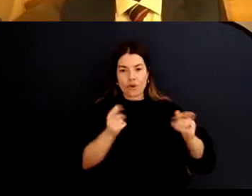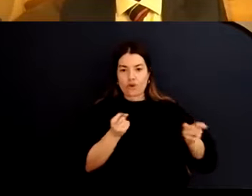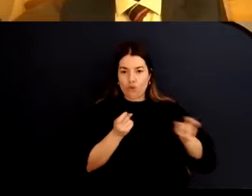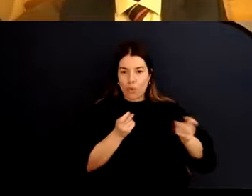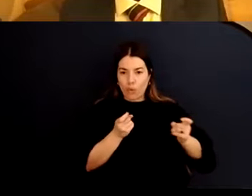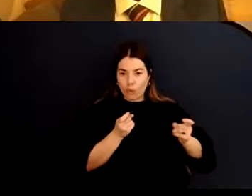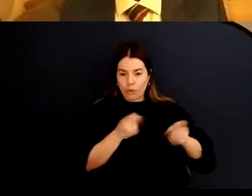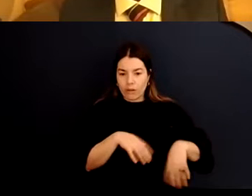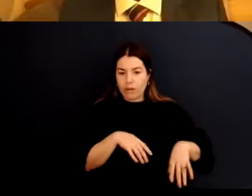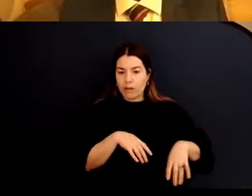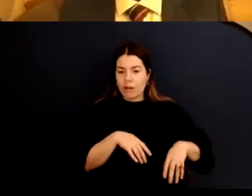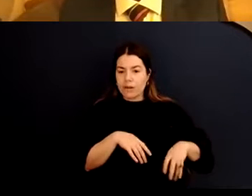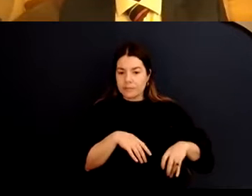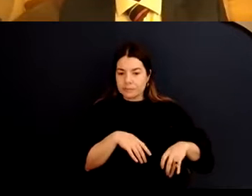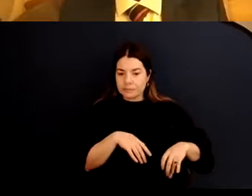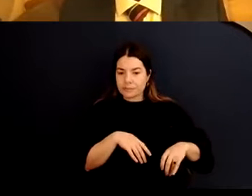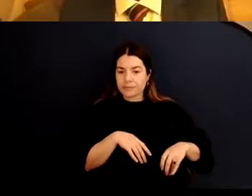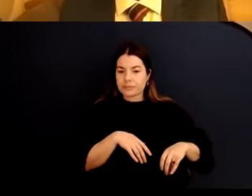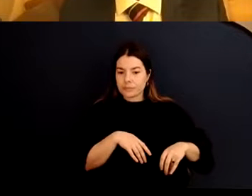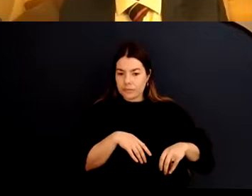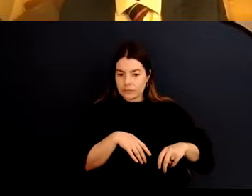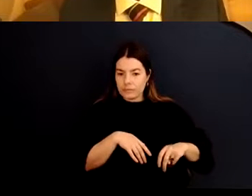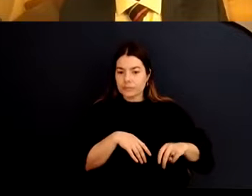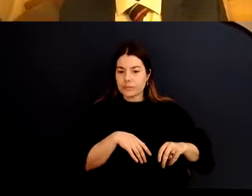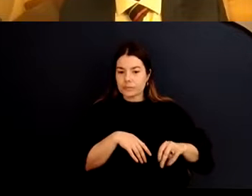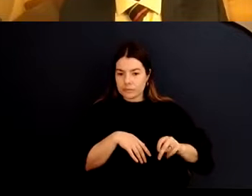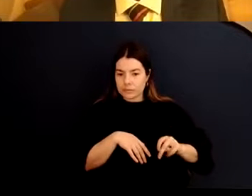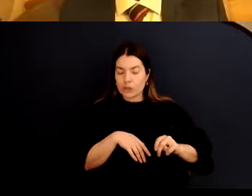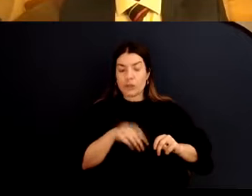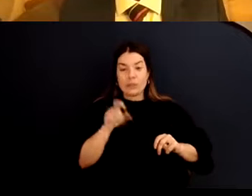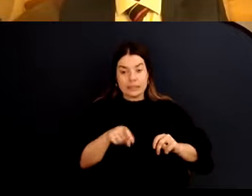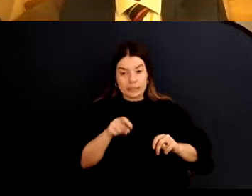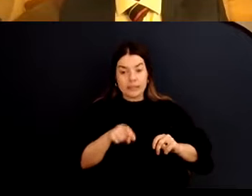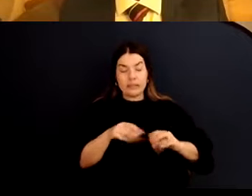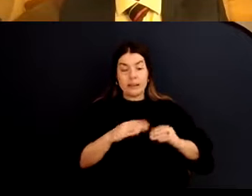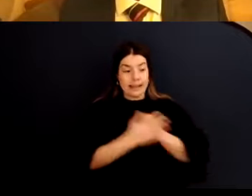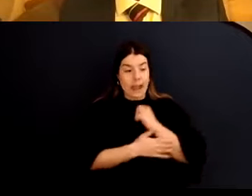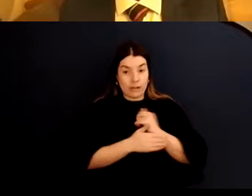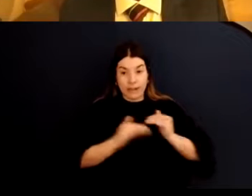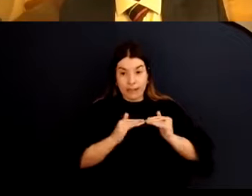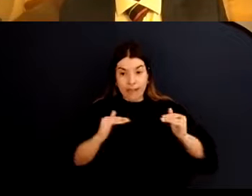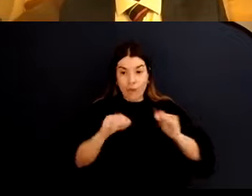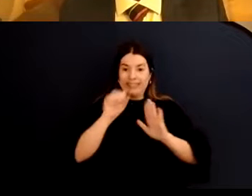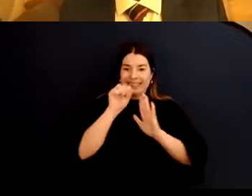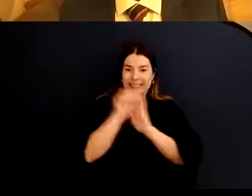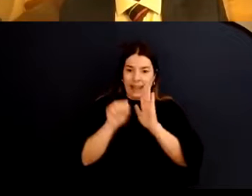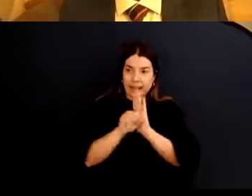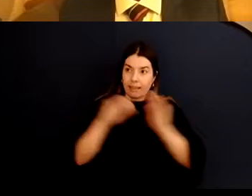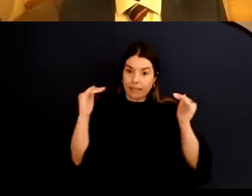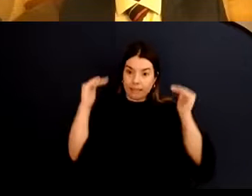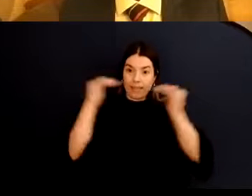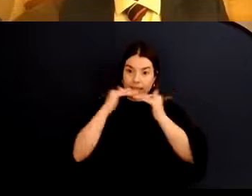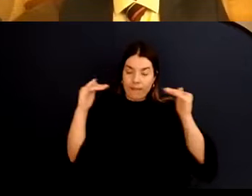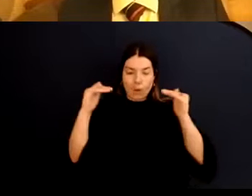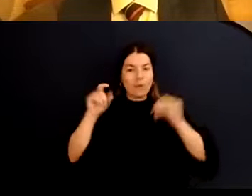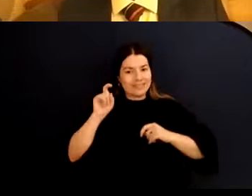polling stations. So we do need to attack this at different levels, both at the county and the state level, and making sure we're